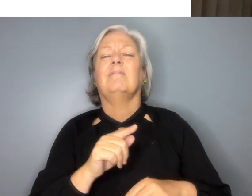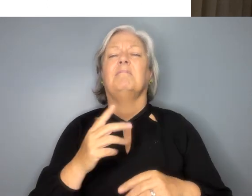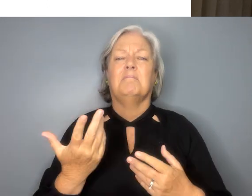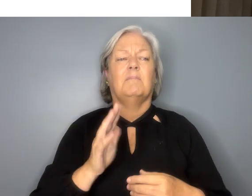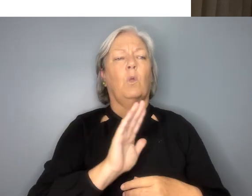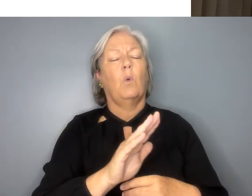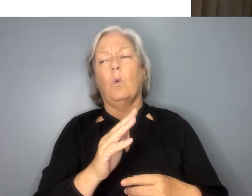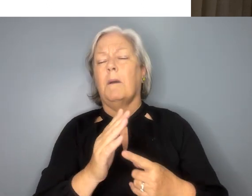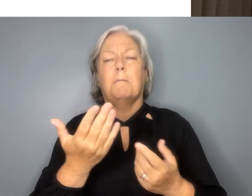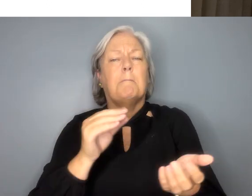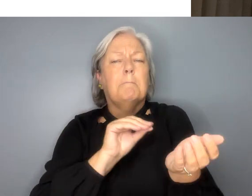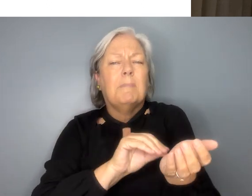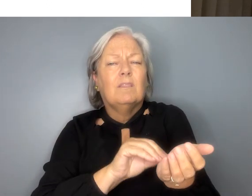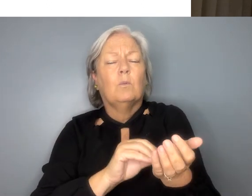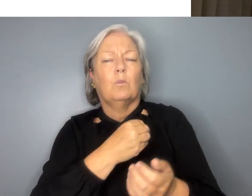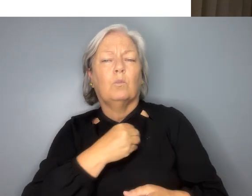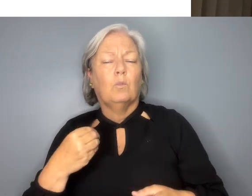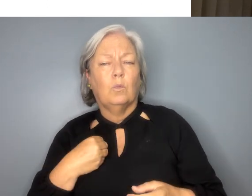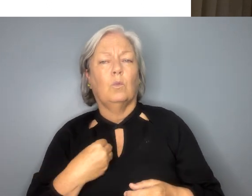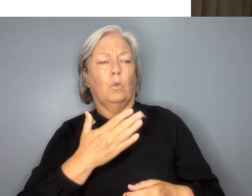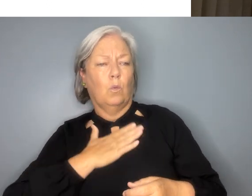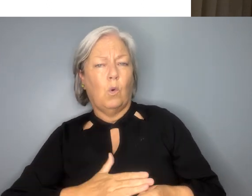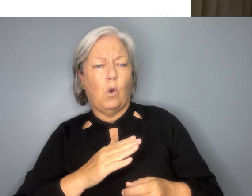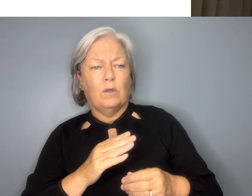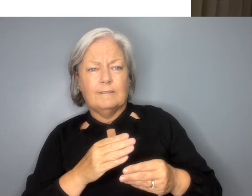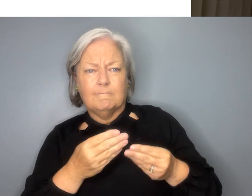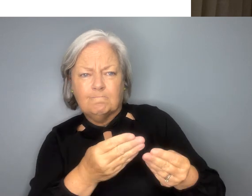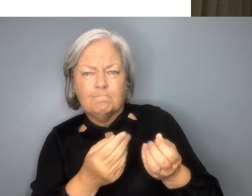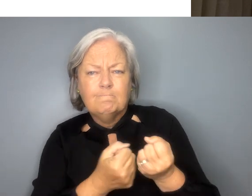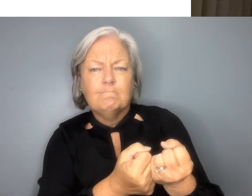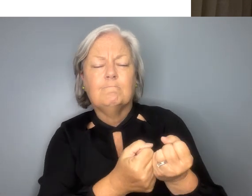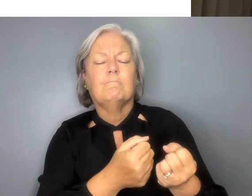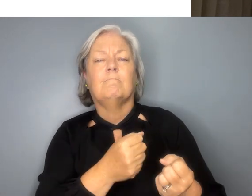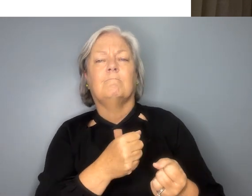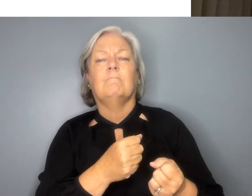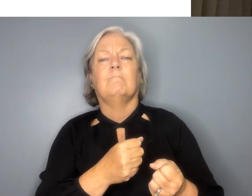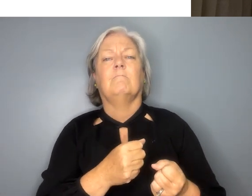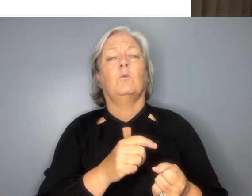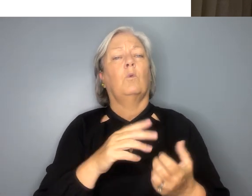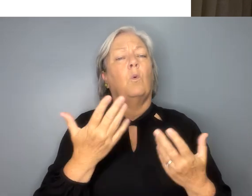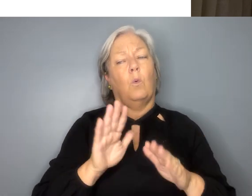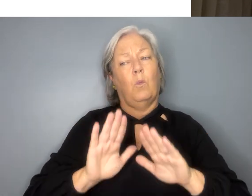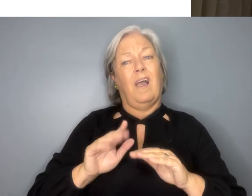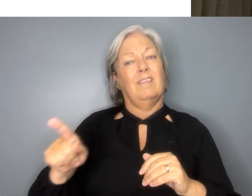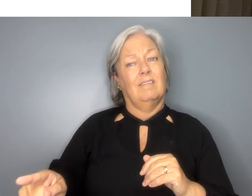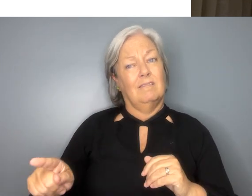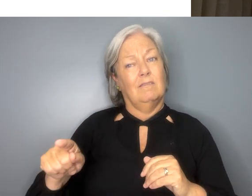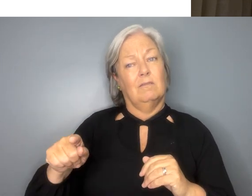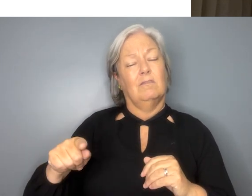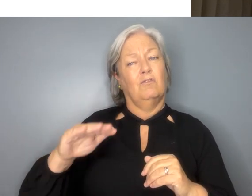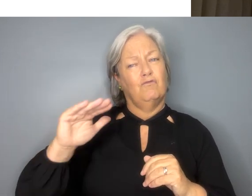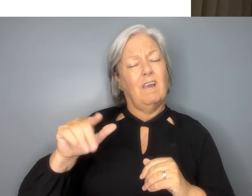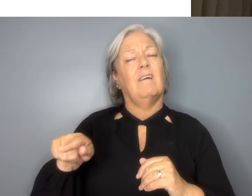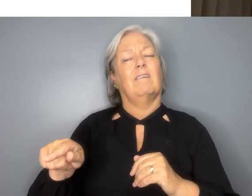sex-affirming medical interventions without the consent of the person or without waiting for a child to be